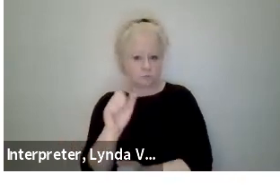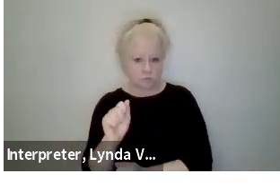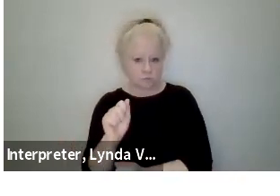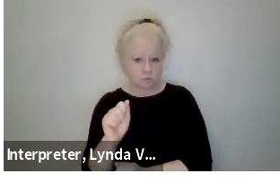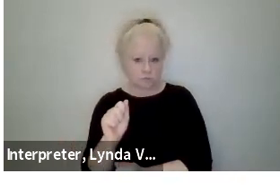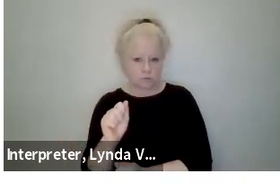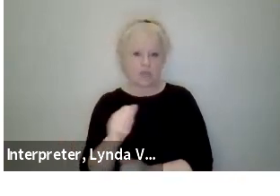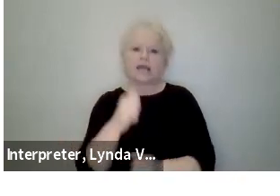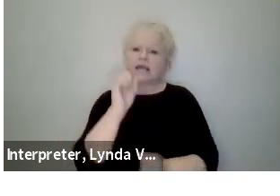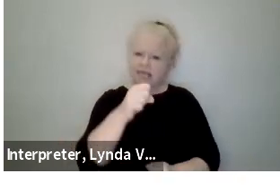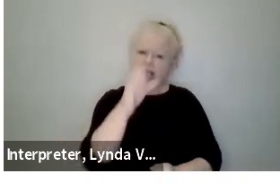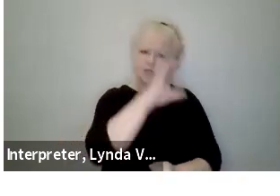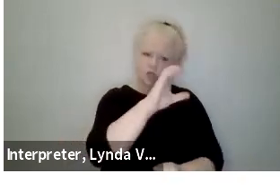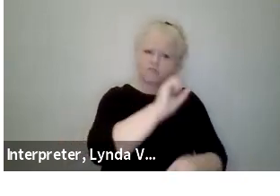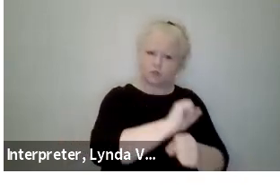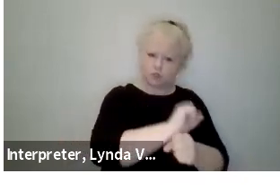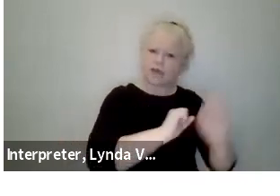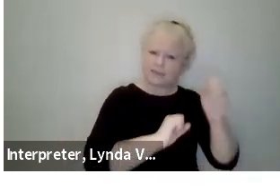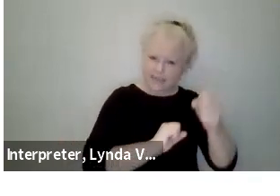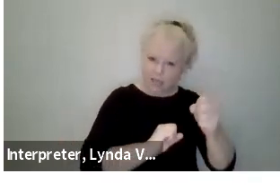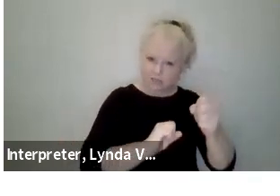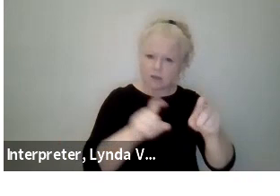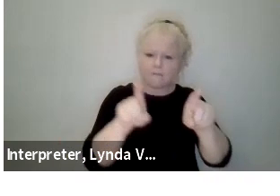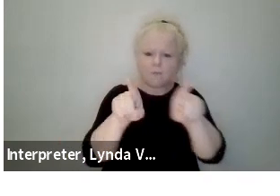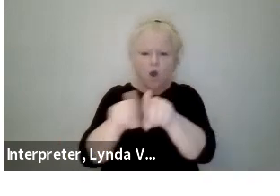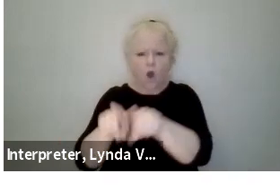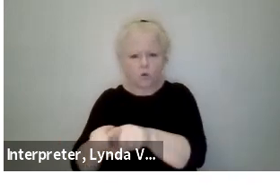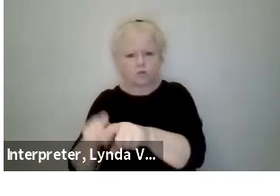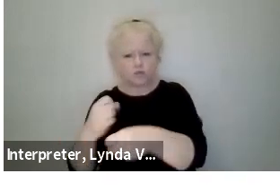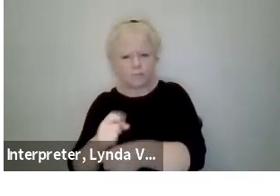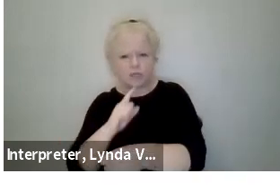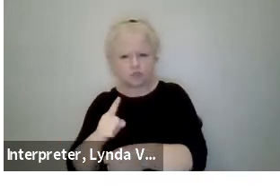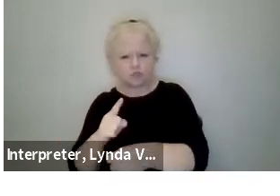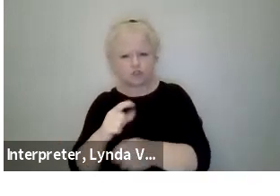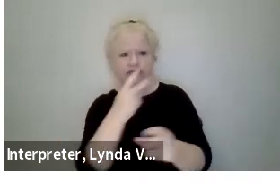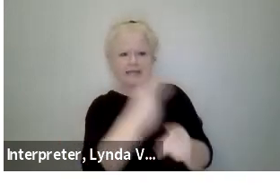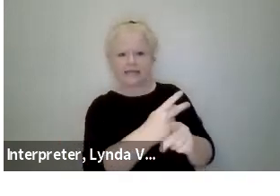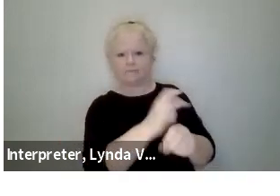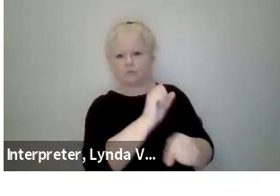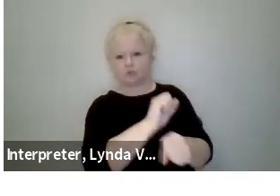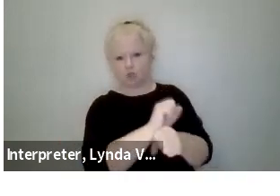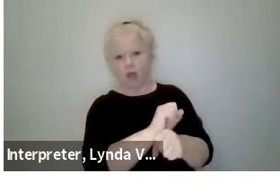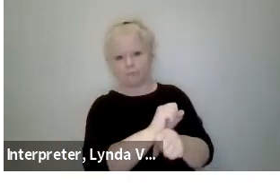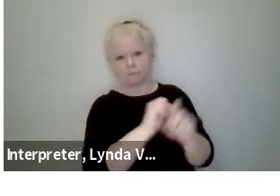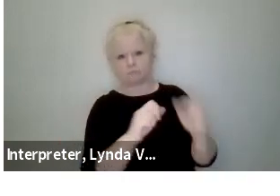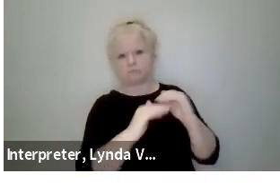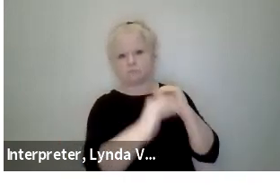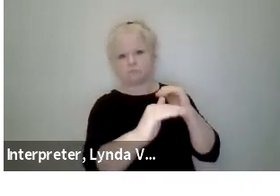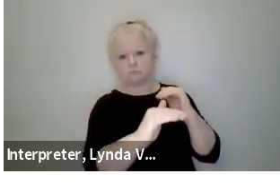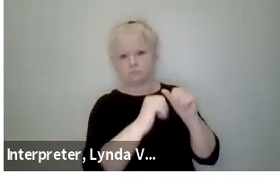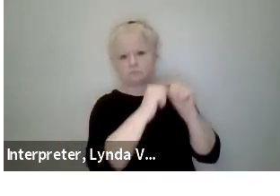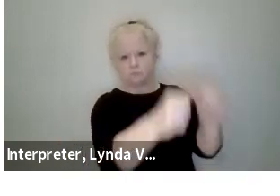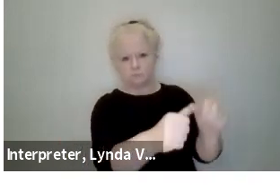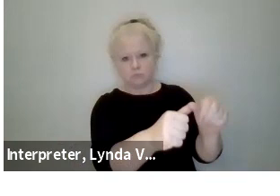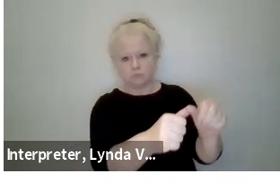employment, help them to obtain employment, but really maintain that employment. You know, oftentimes we've seen where we're able to